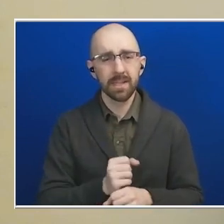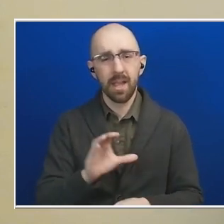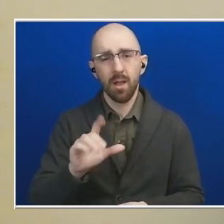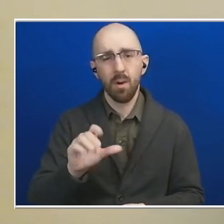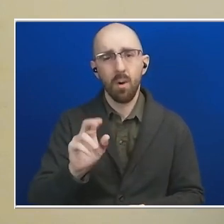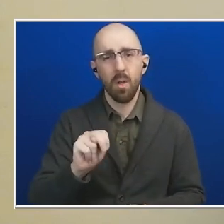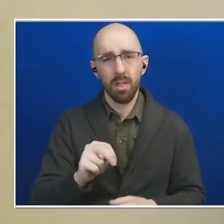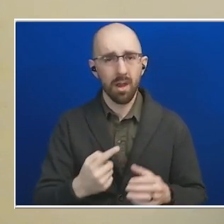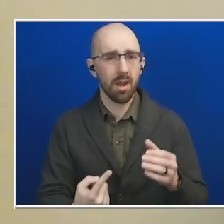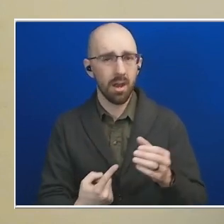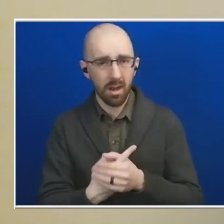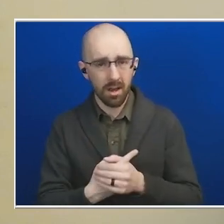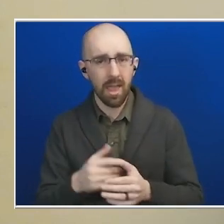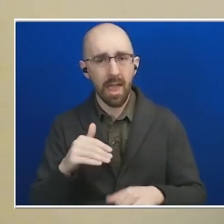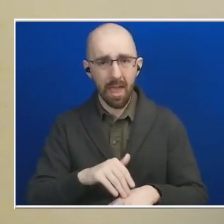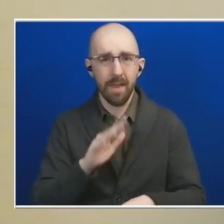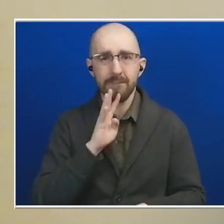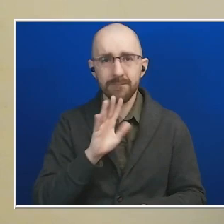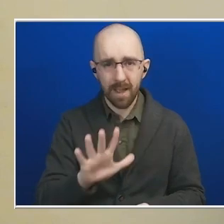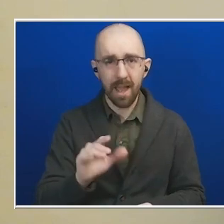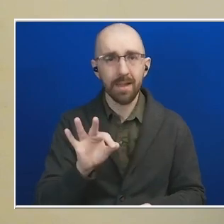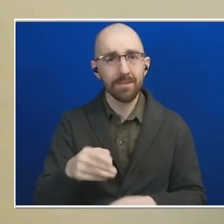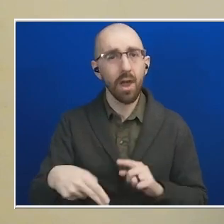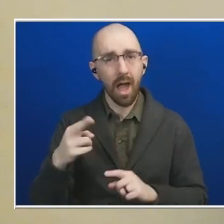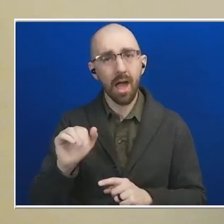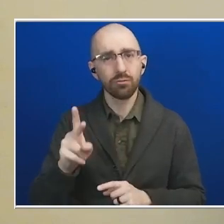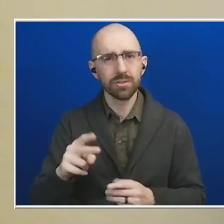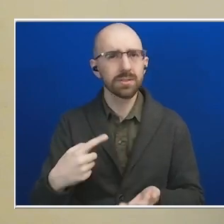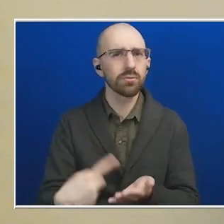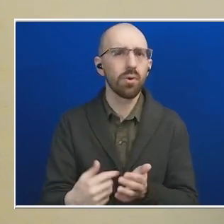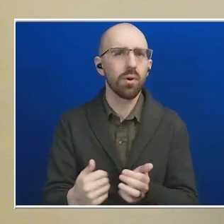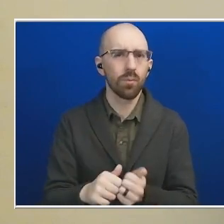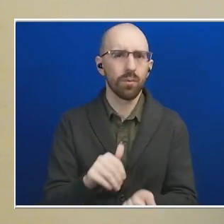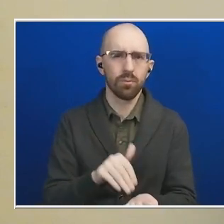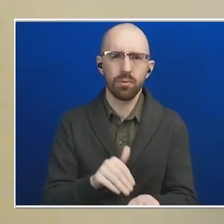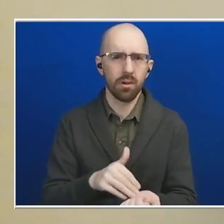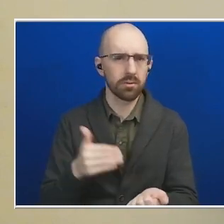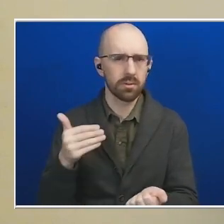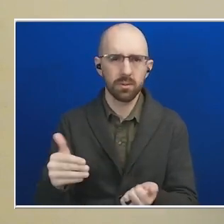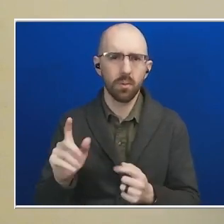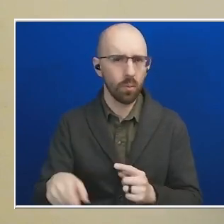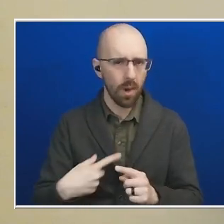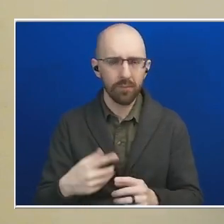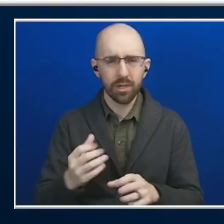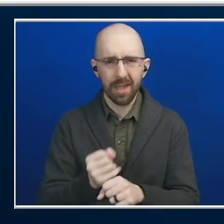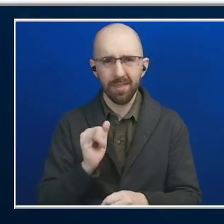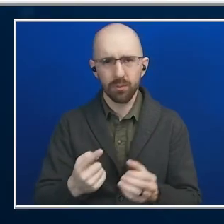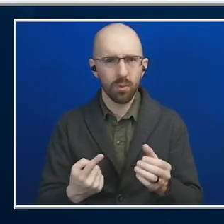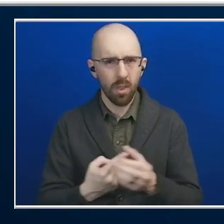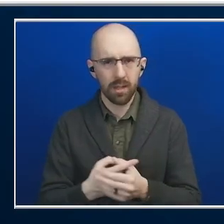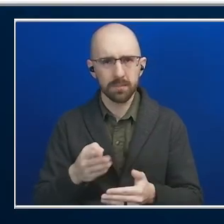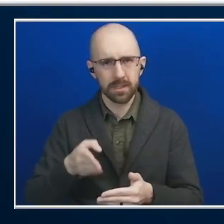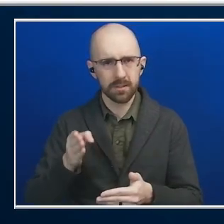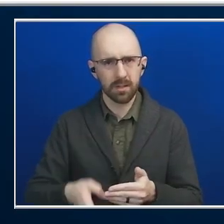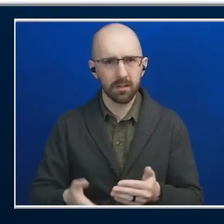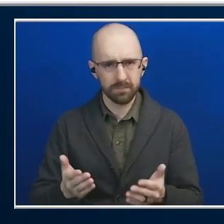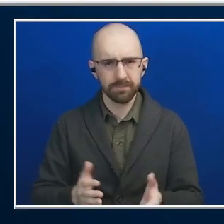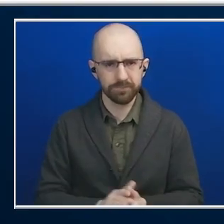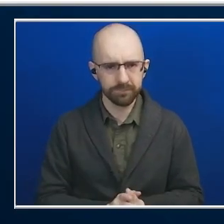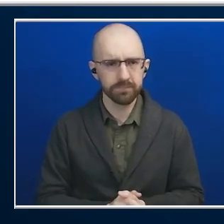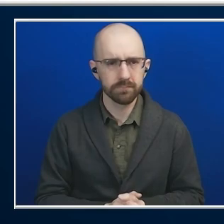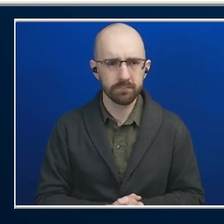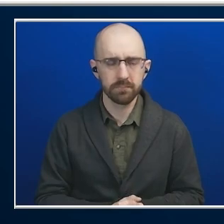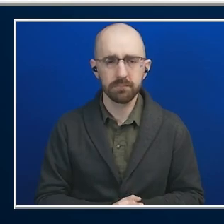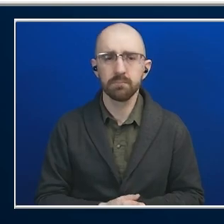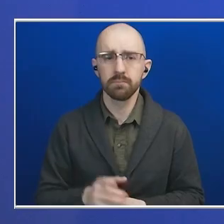colonoscopies at 45. And if you're at high risk, talk to your doctor when to get those colonoscopies done. Thank you, Dr. Al-Rajabi.